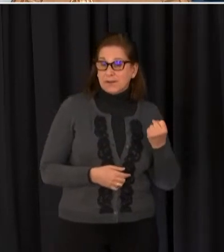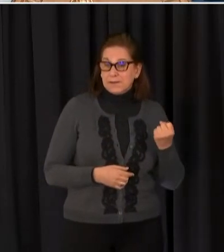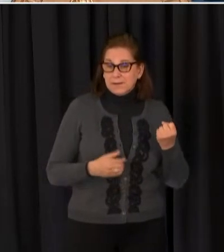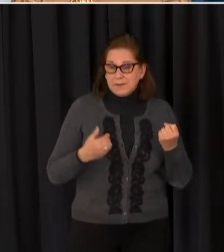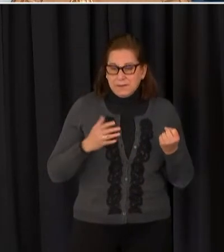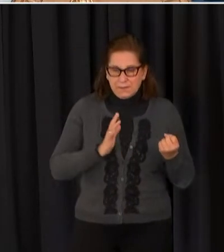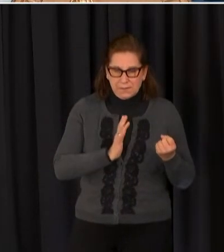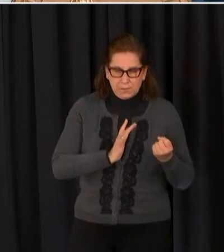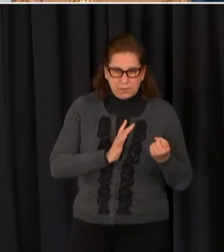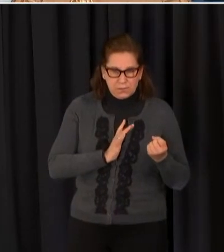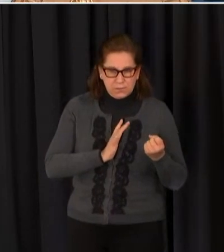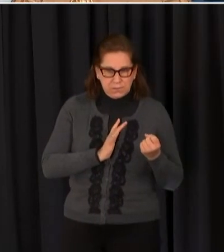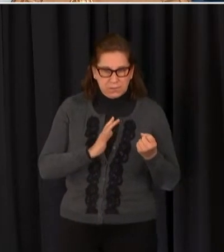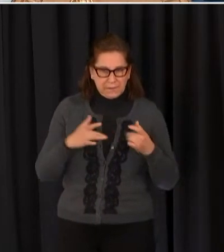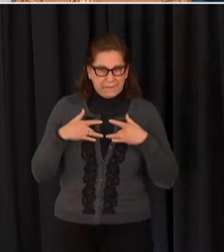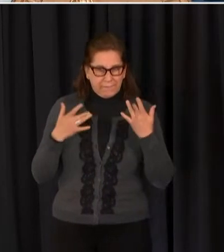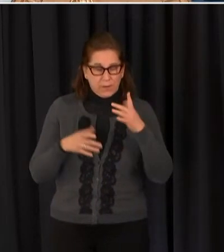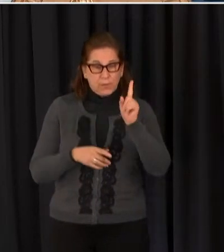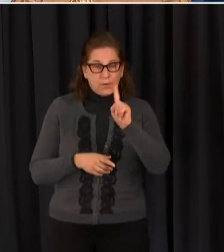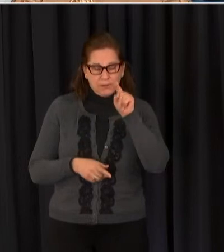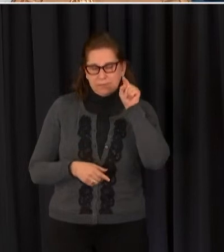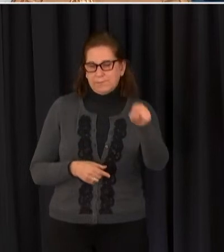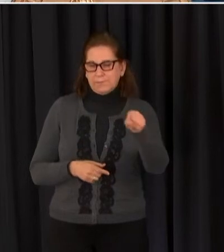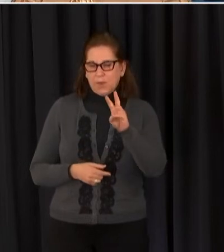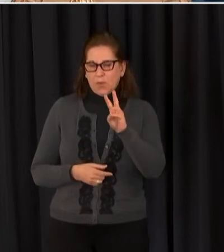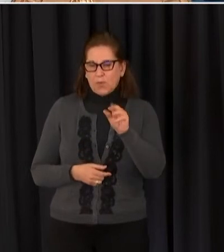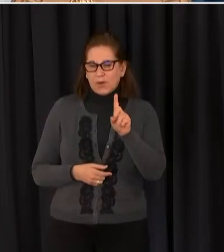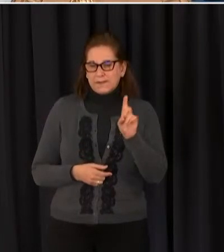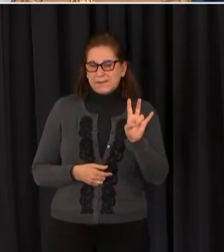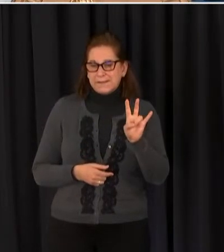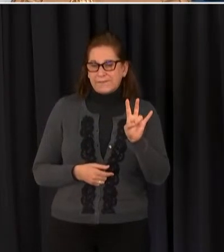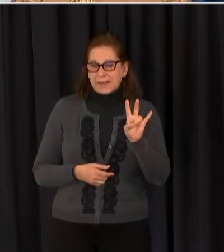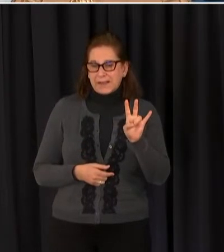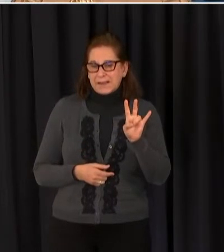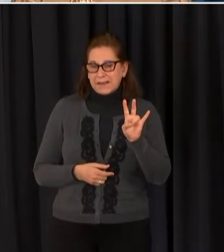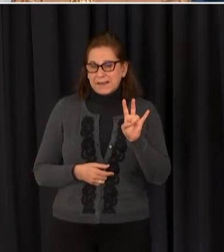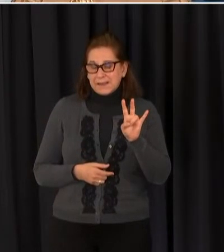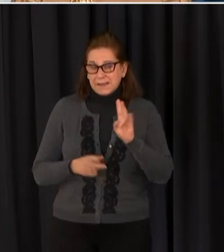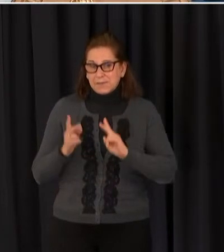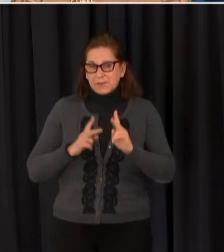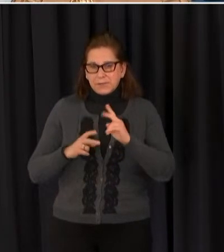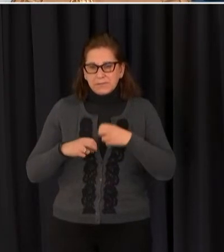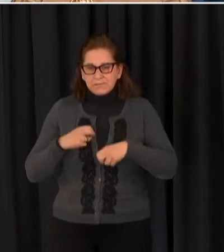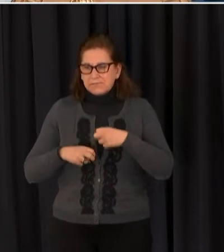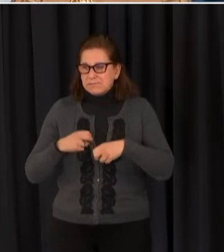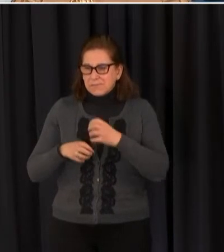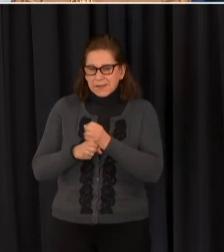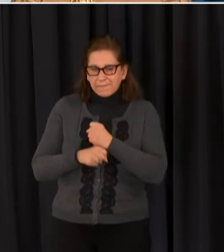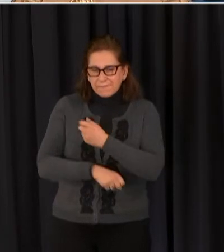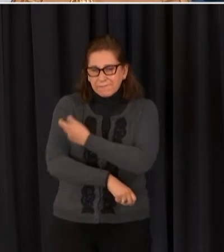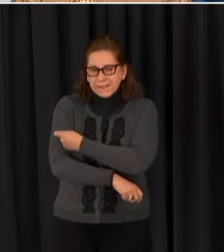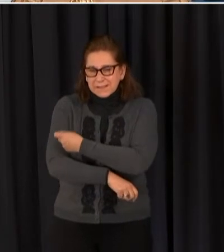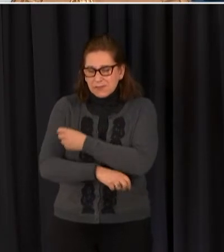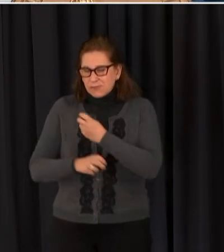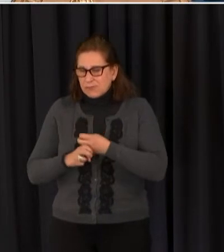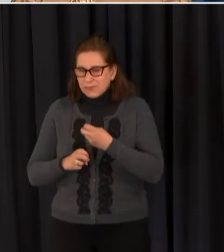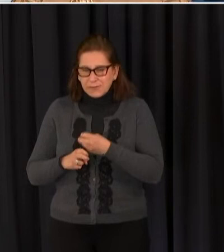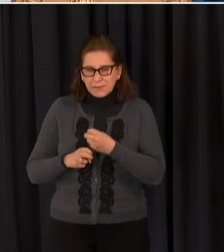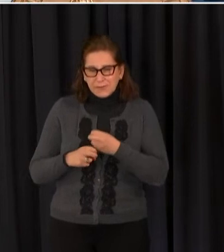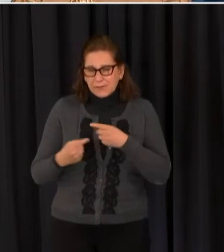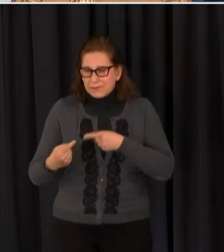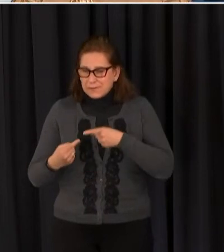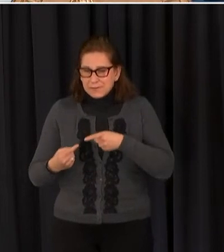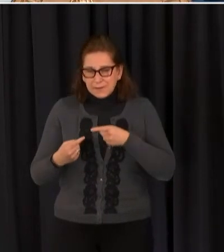people who had trouble getting vaccinations were vaccinated at the Benning Started